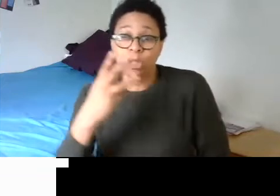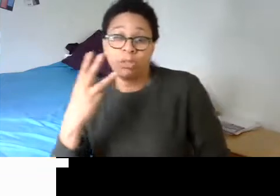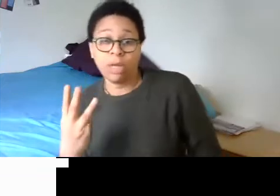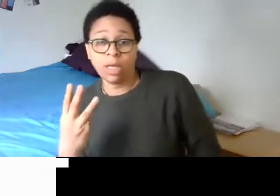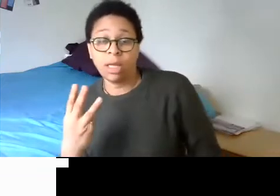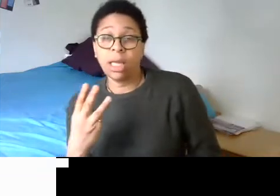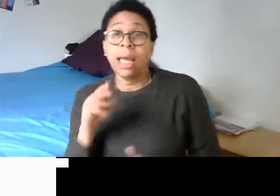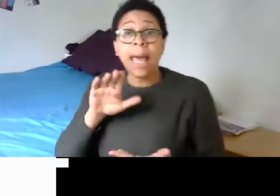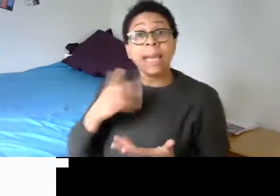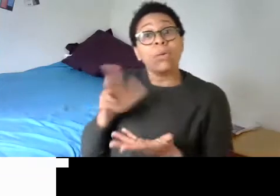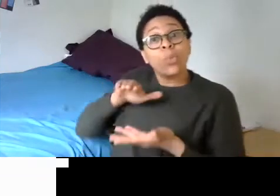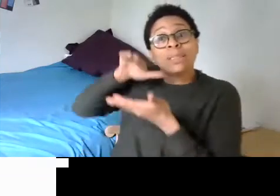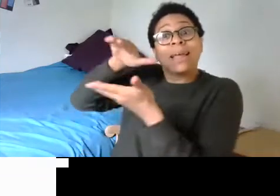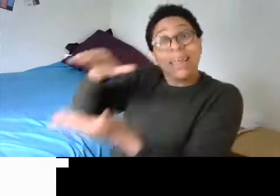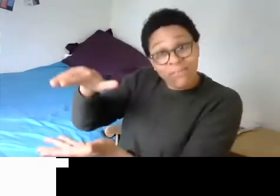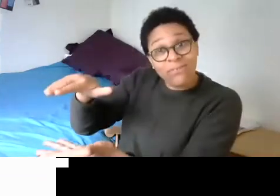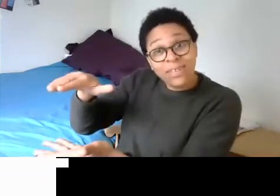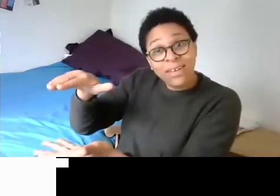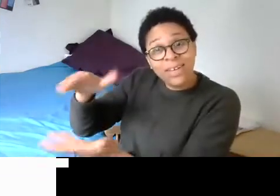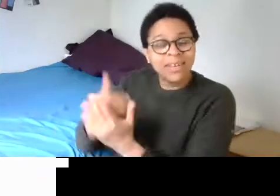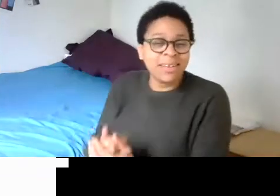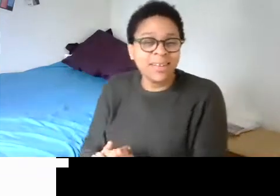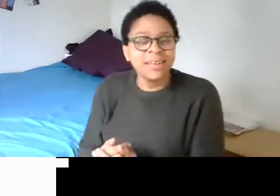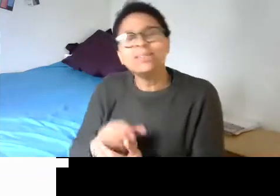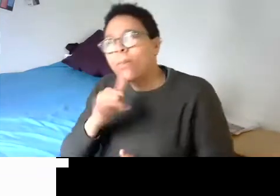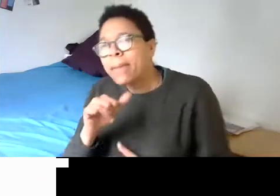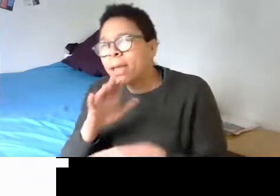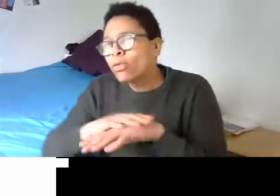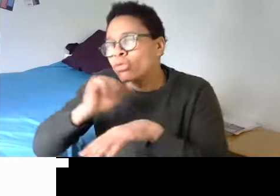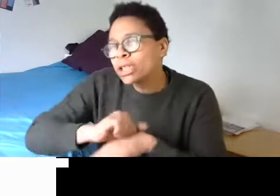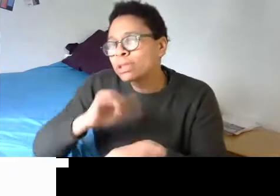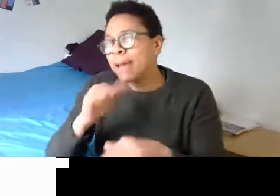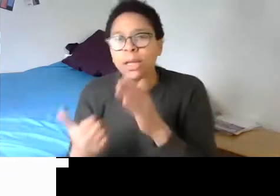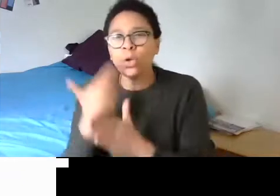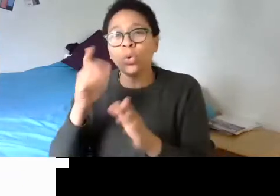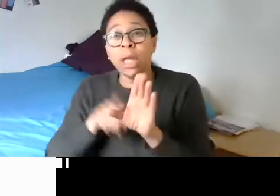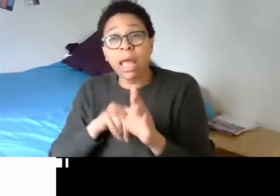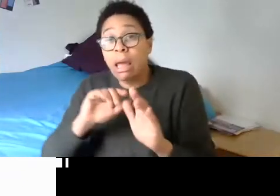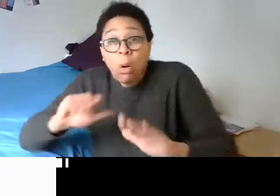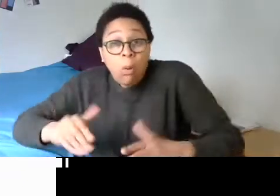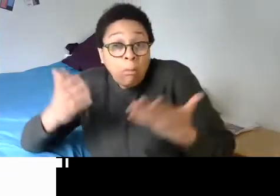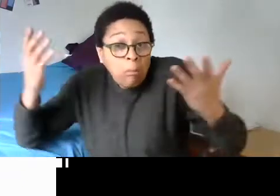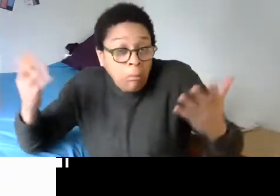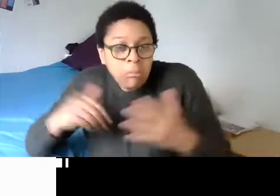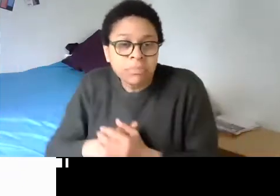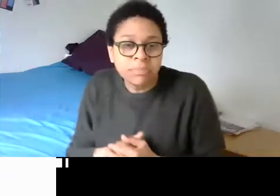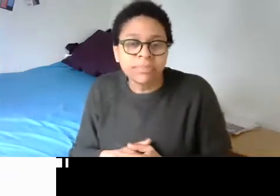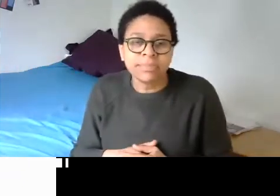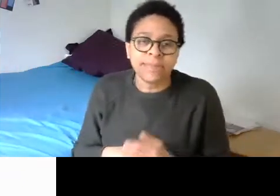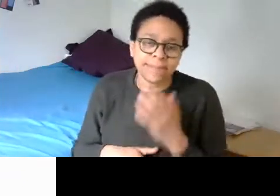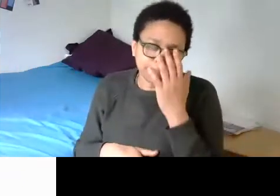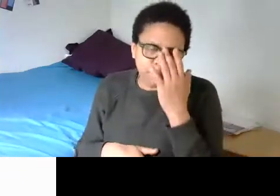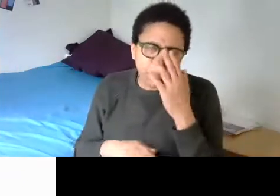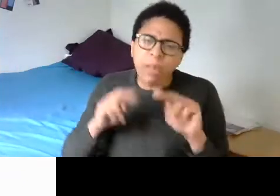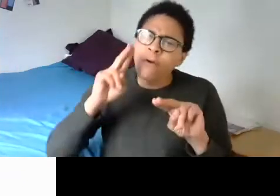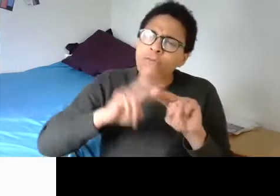kind friend, Mr. Denley. So maybe a Christmas or New Year gift. The owner himself is of interest. Frederick